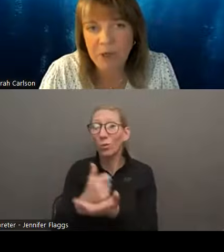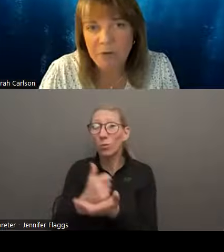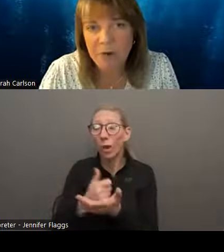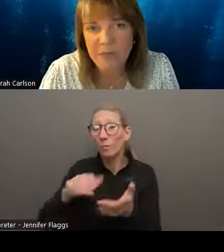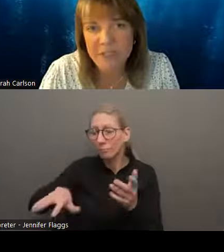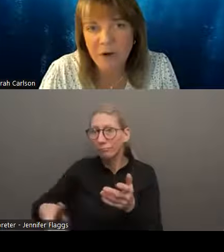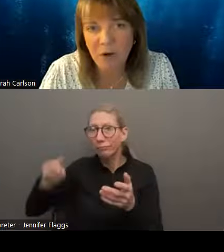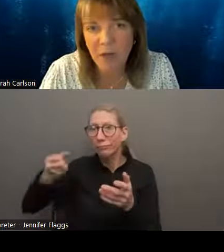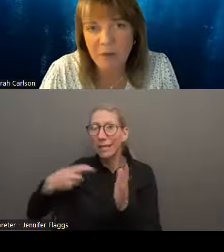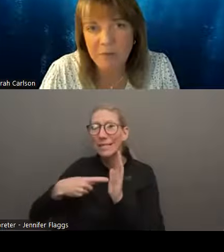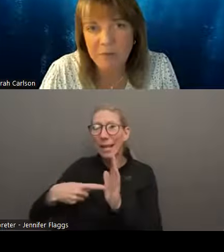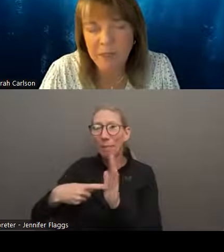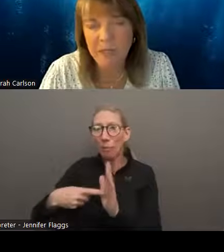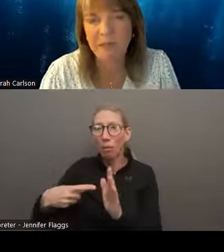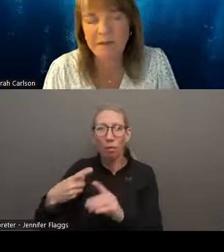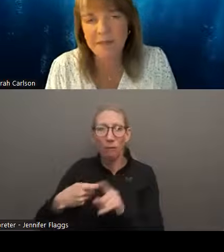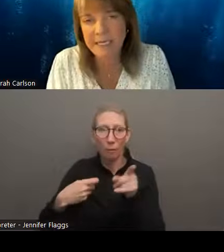sample from this little